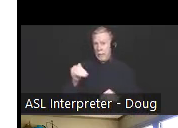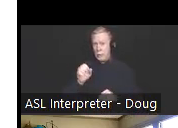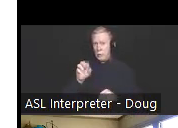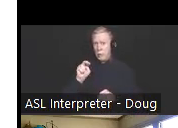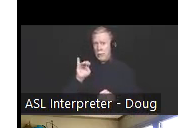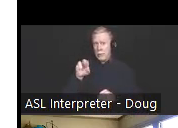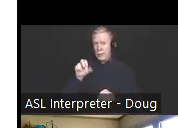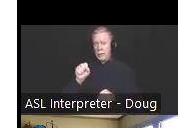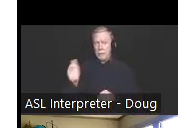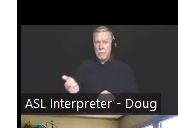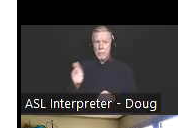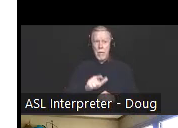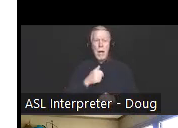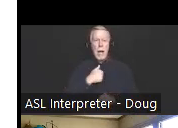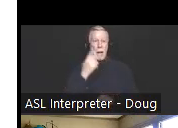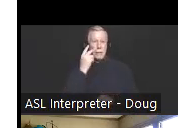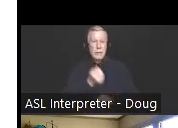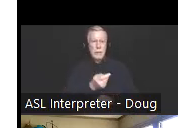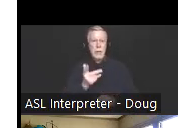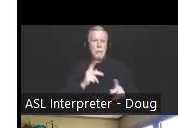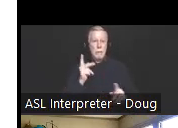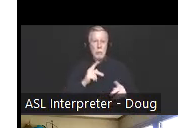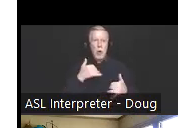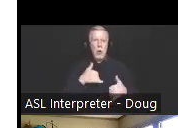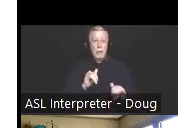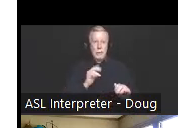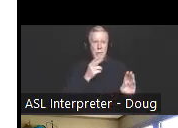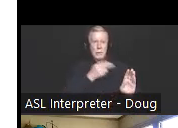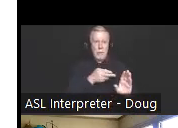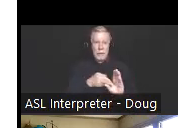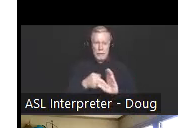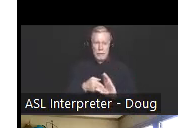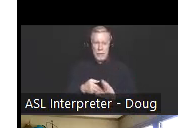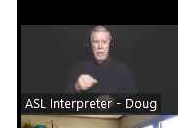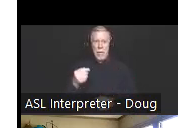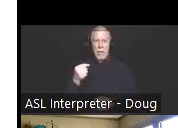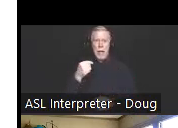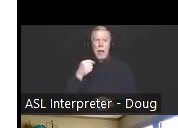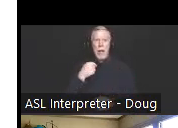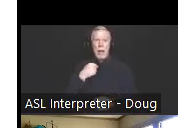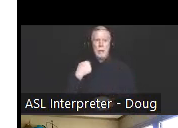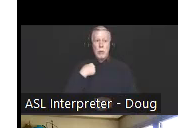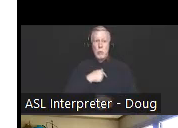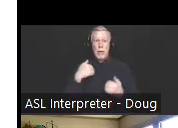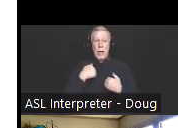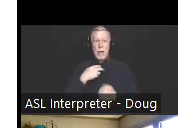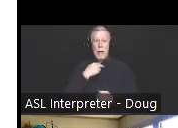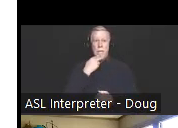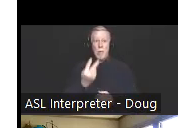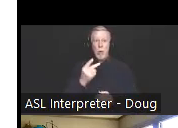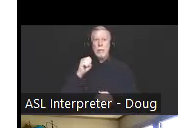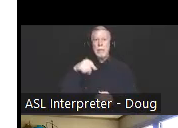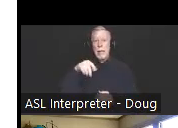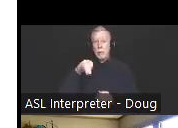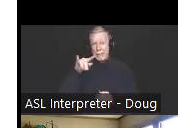Okay, I see some people are still coming in. So why don't we see? So we've got voice, equity, and diversity being three